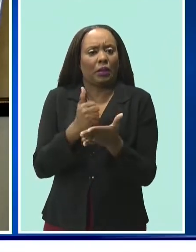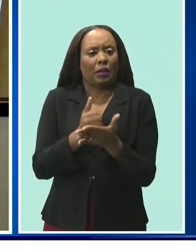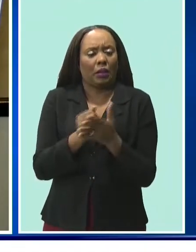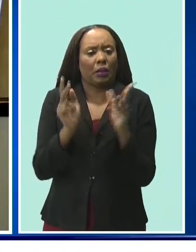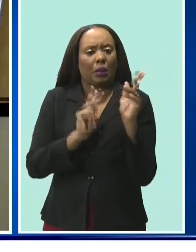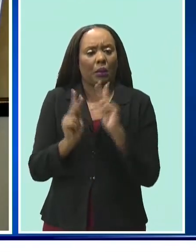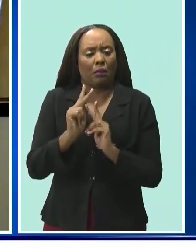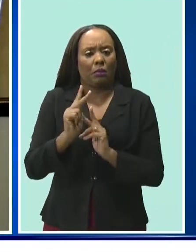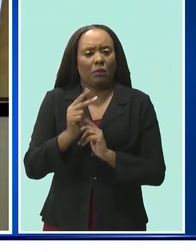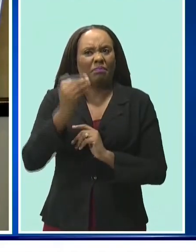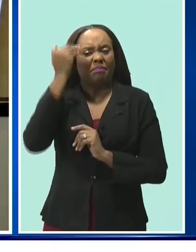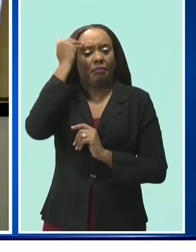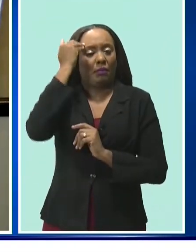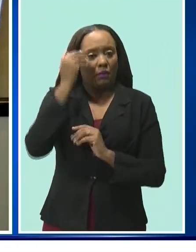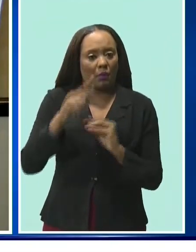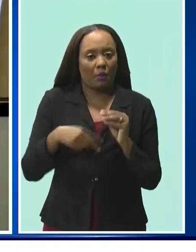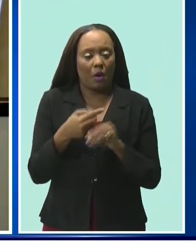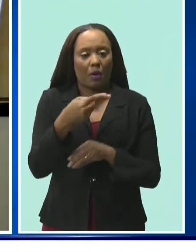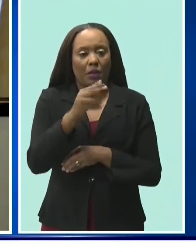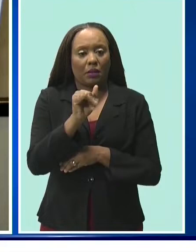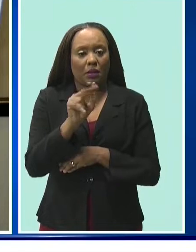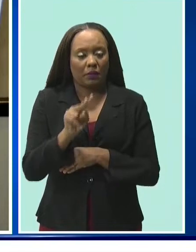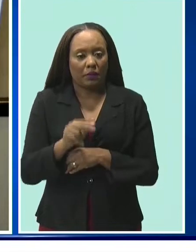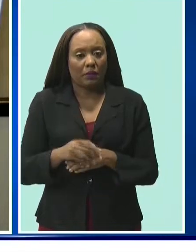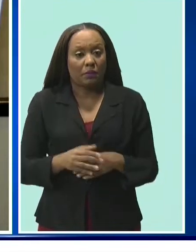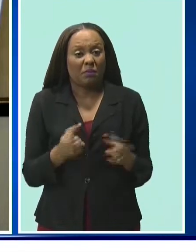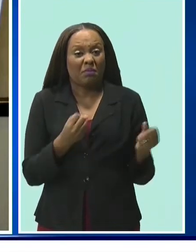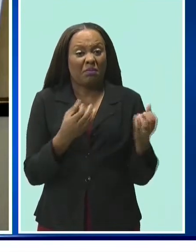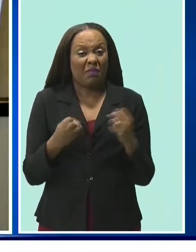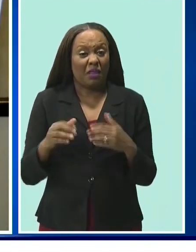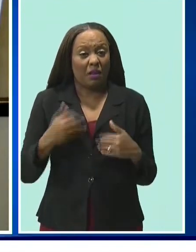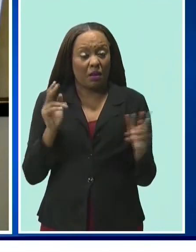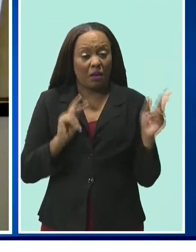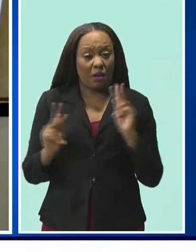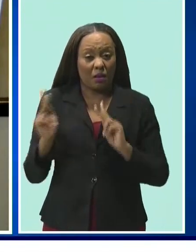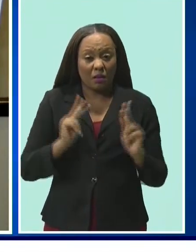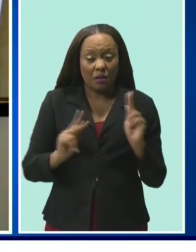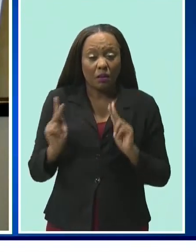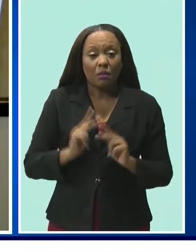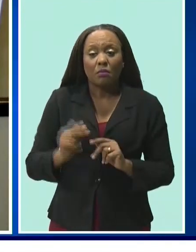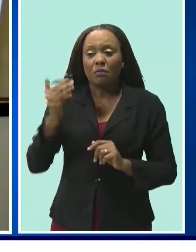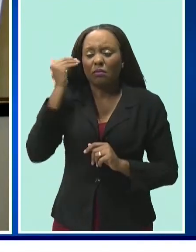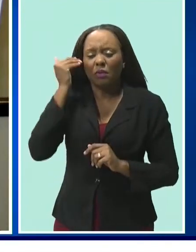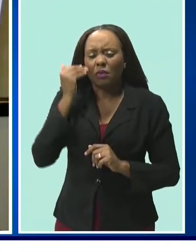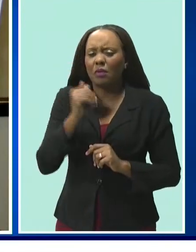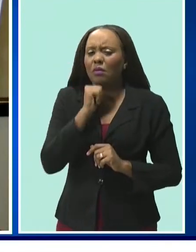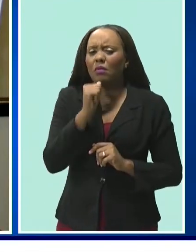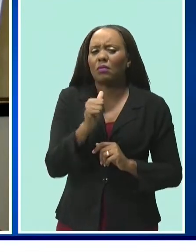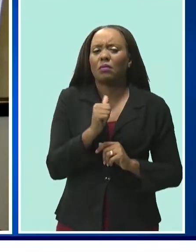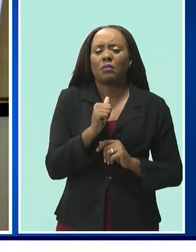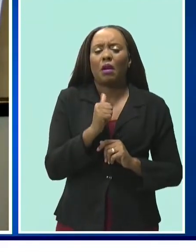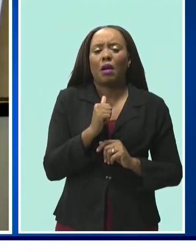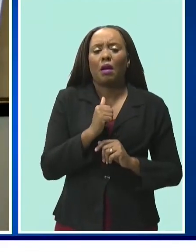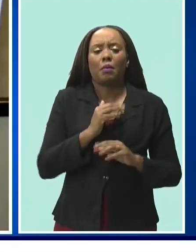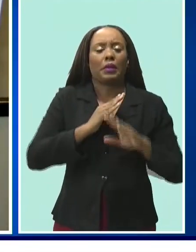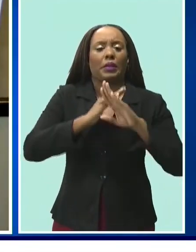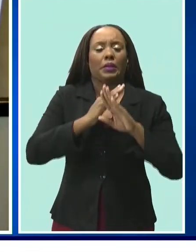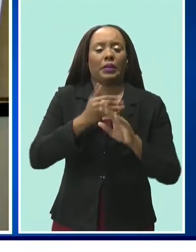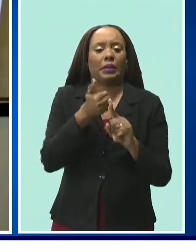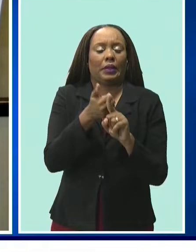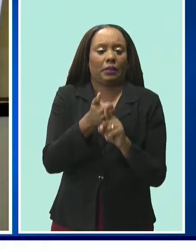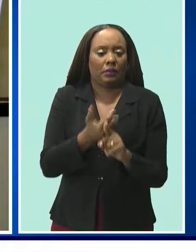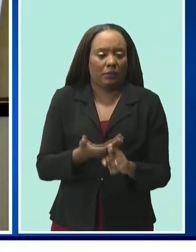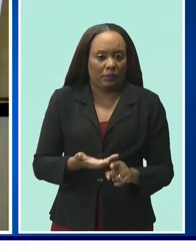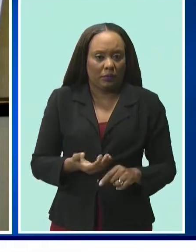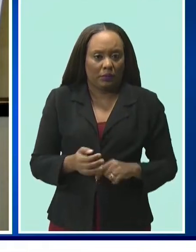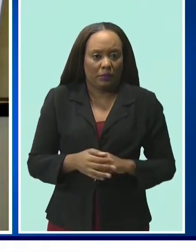critical. And for what we are seeing many of our young people in particular doing, you can tell that they're not doing protective things that are